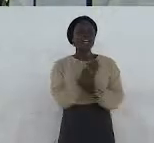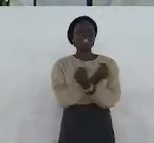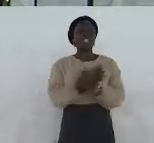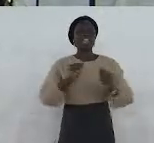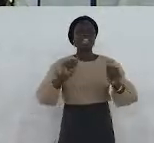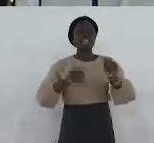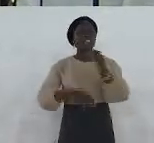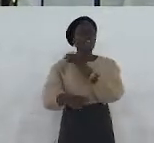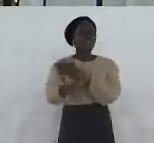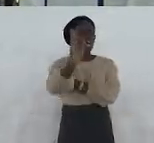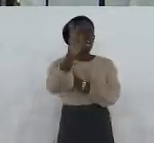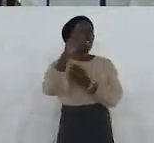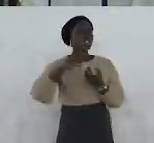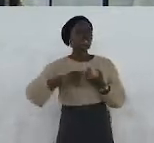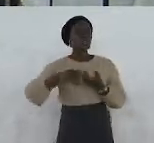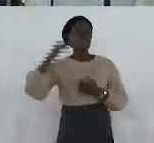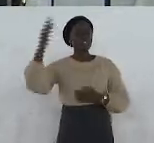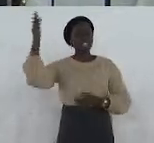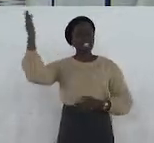he